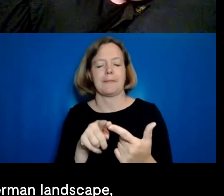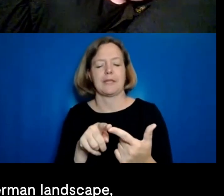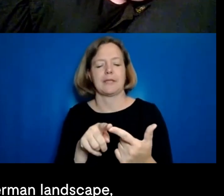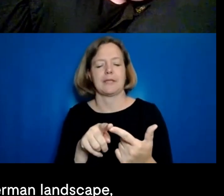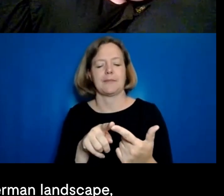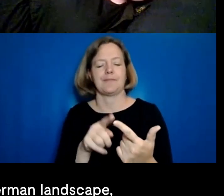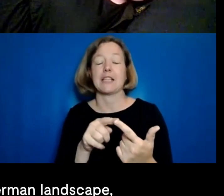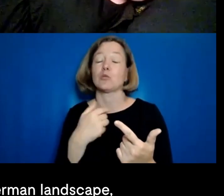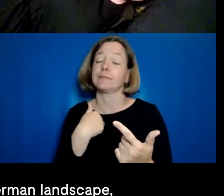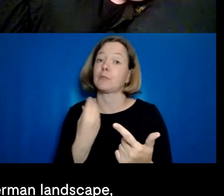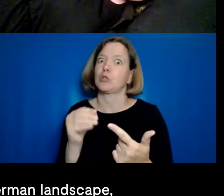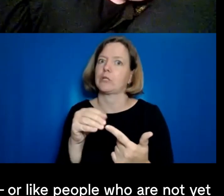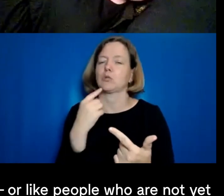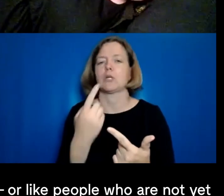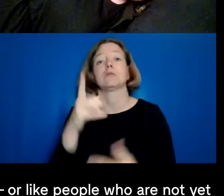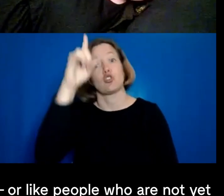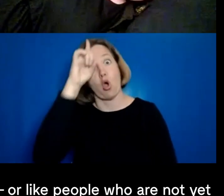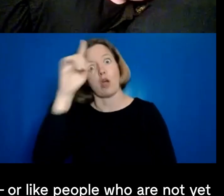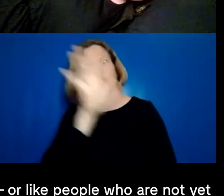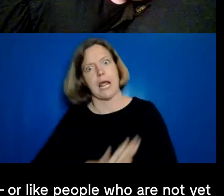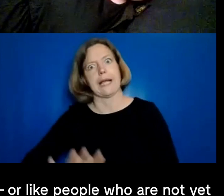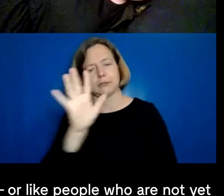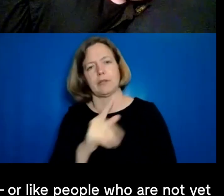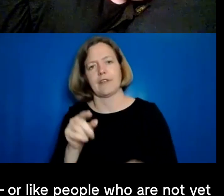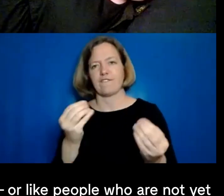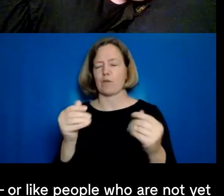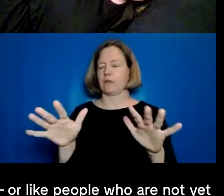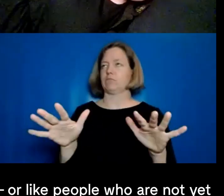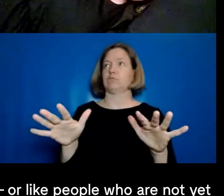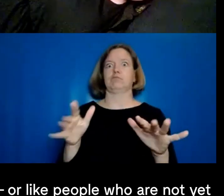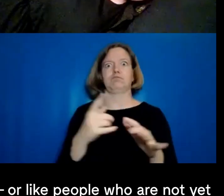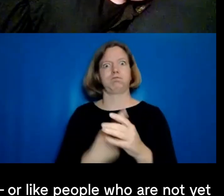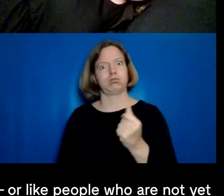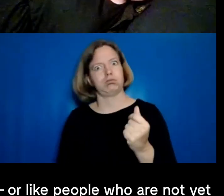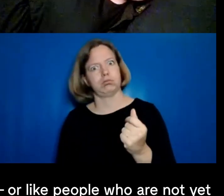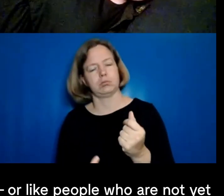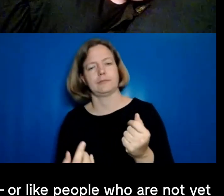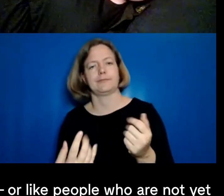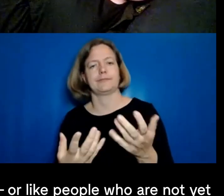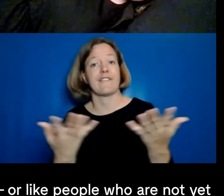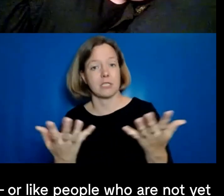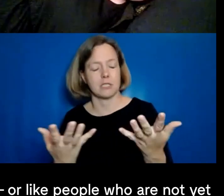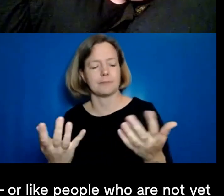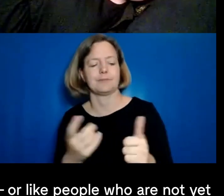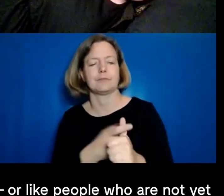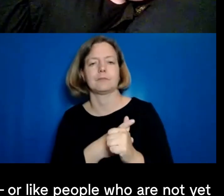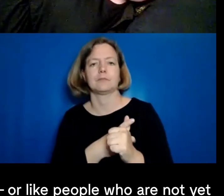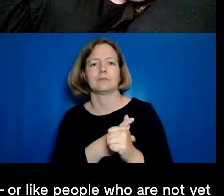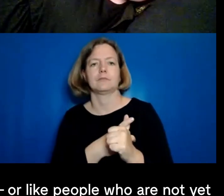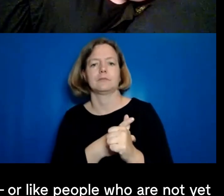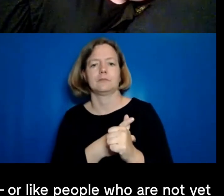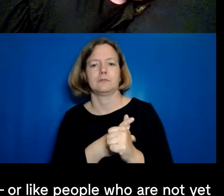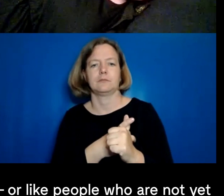landscape, quite struggling. The one is if to tell